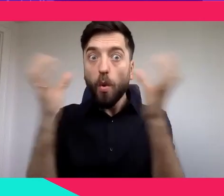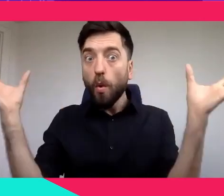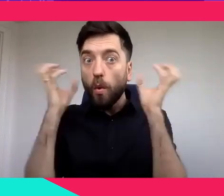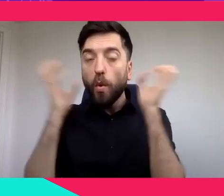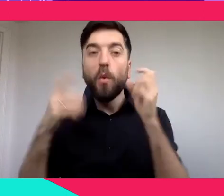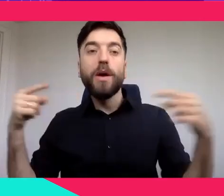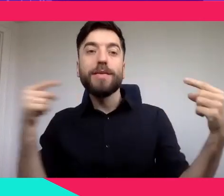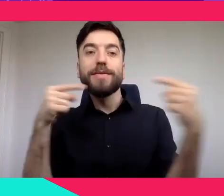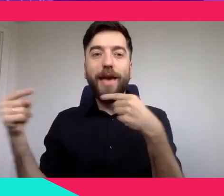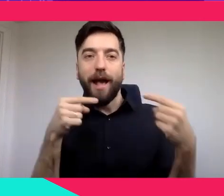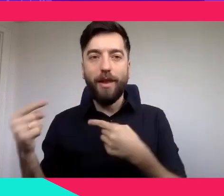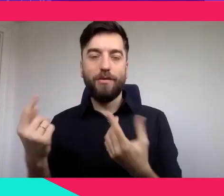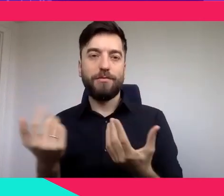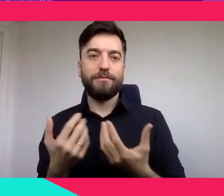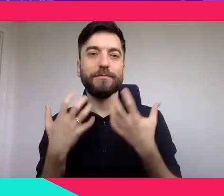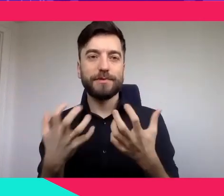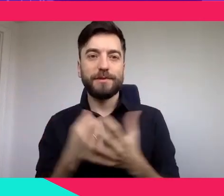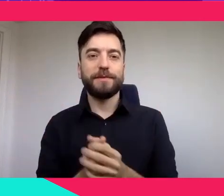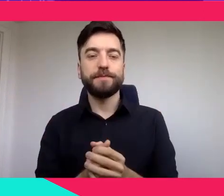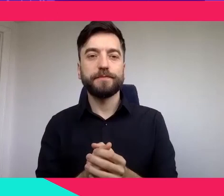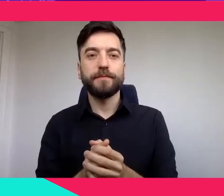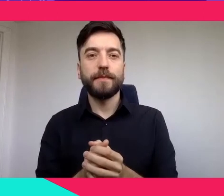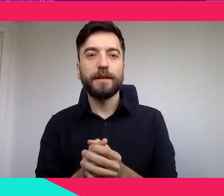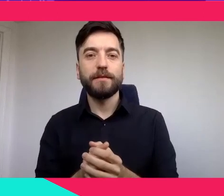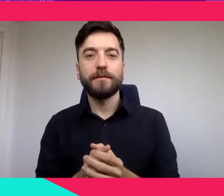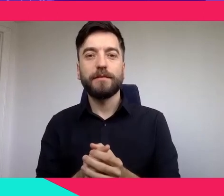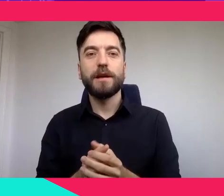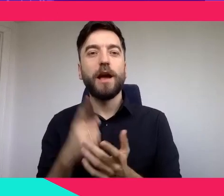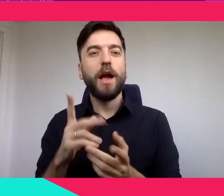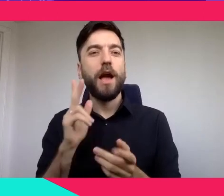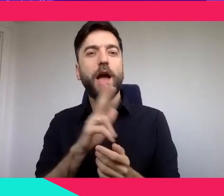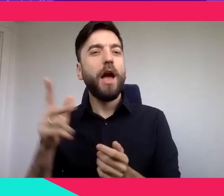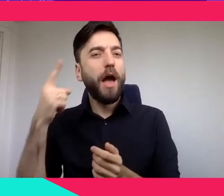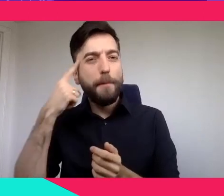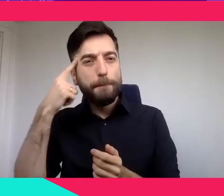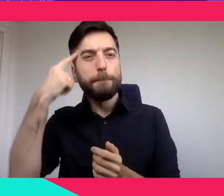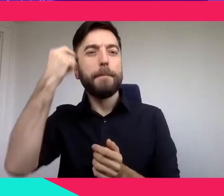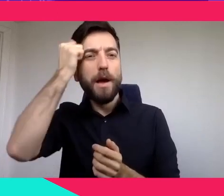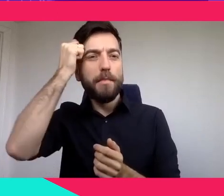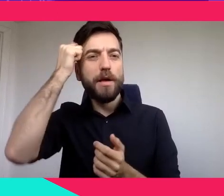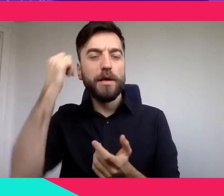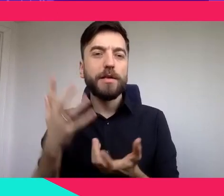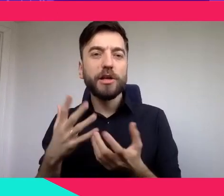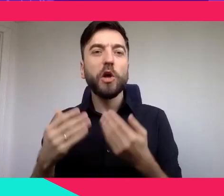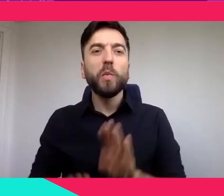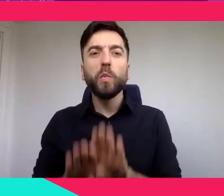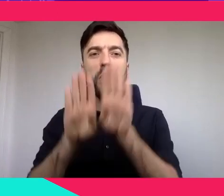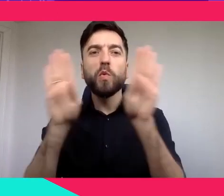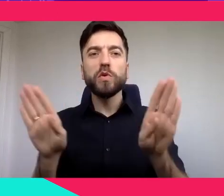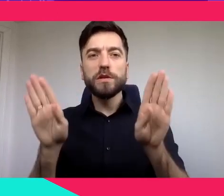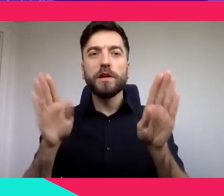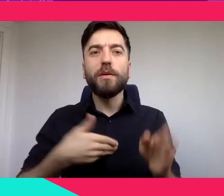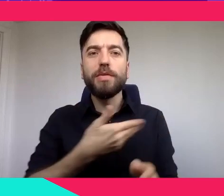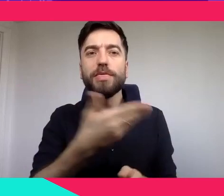how the museum is relevant and has valuable experiences to offer in the 21st